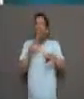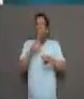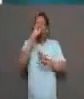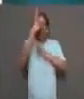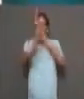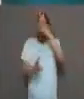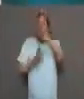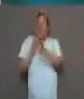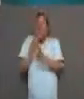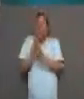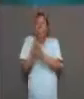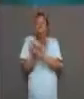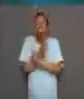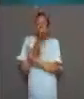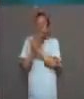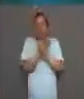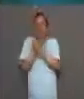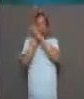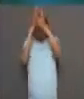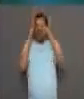world's geographers.